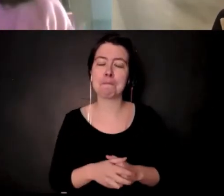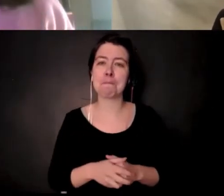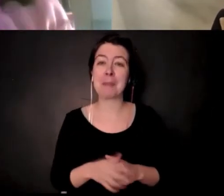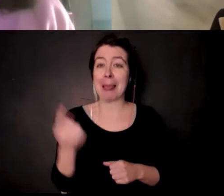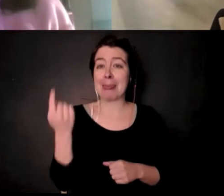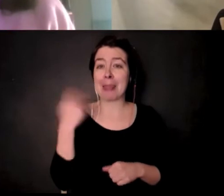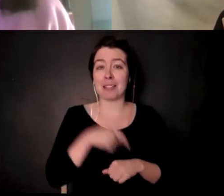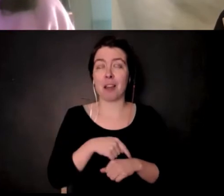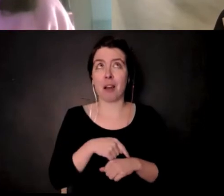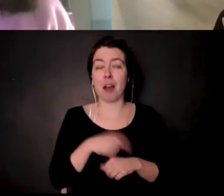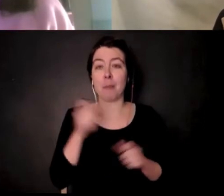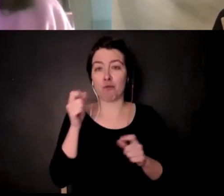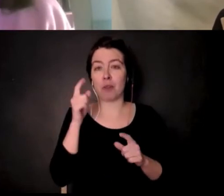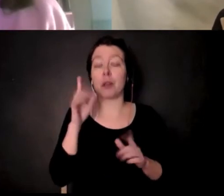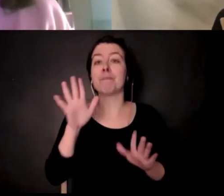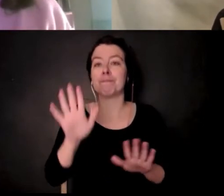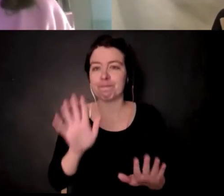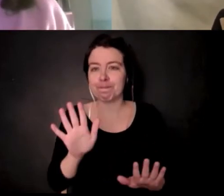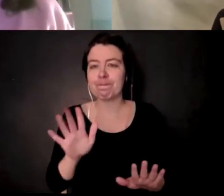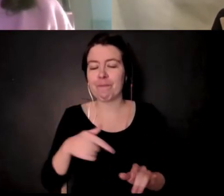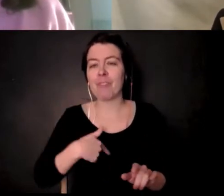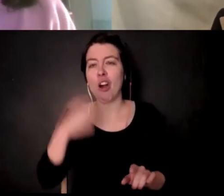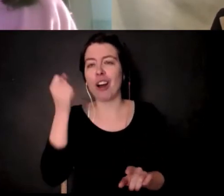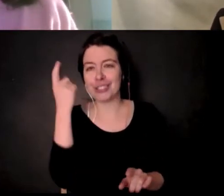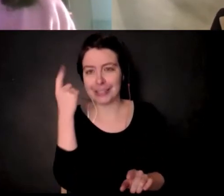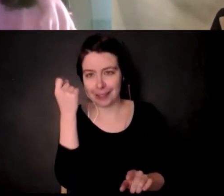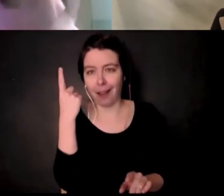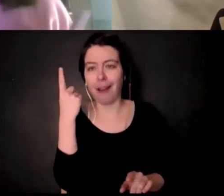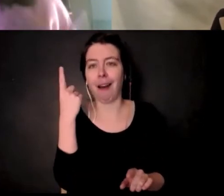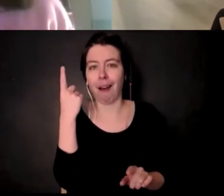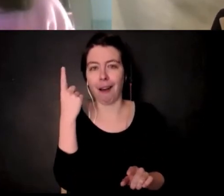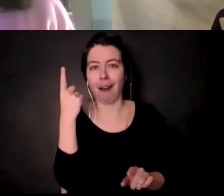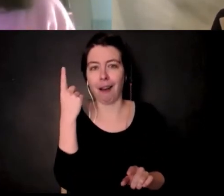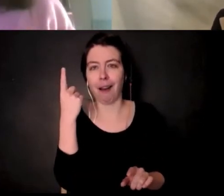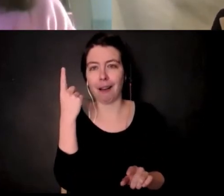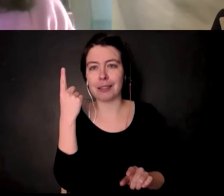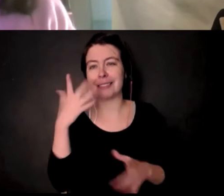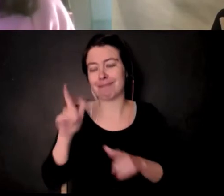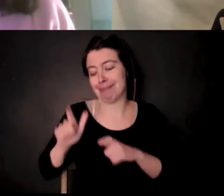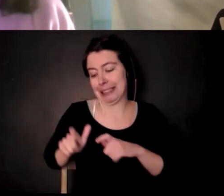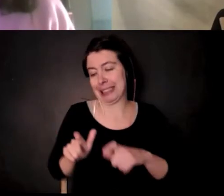by the way, like I do understand that it was a very and I think it's still happening,